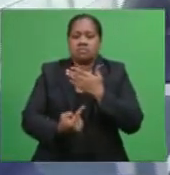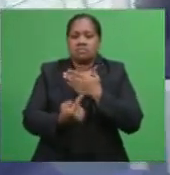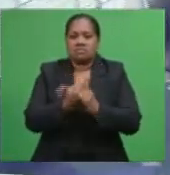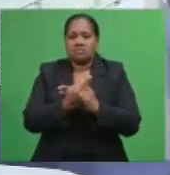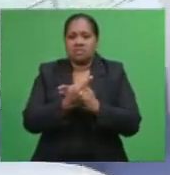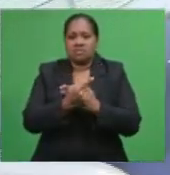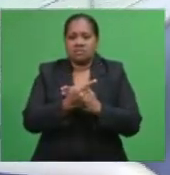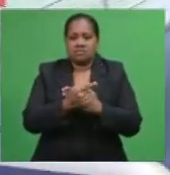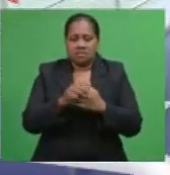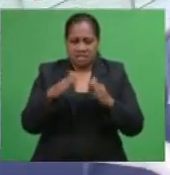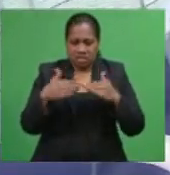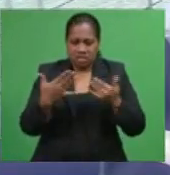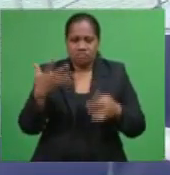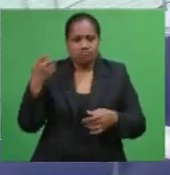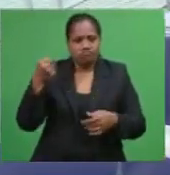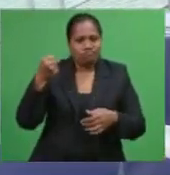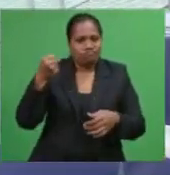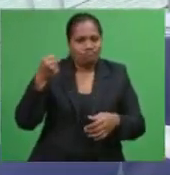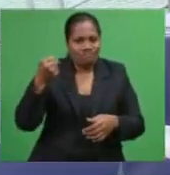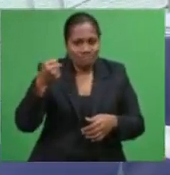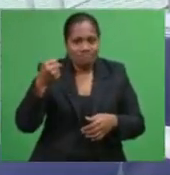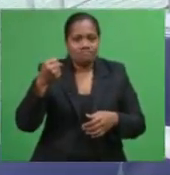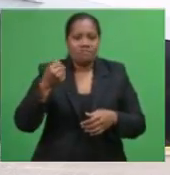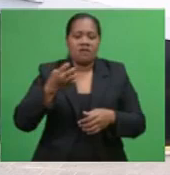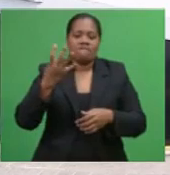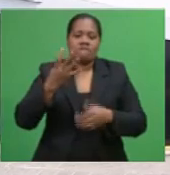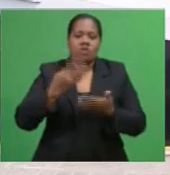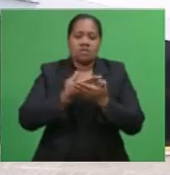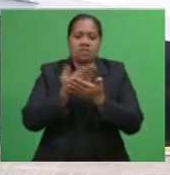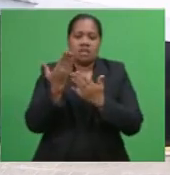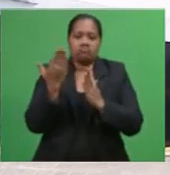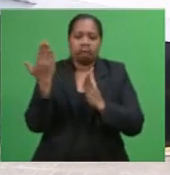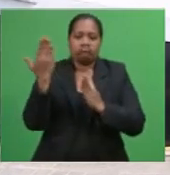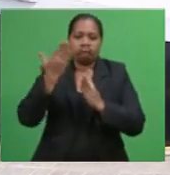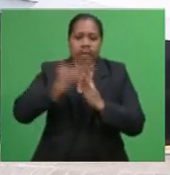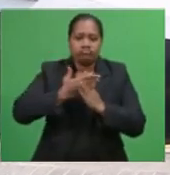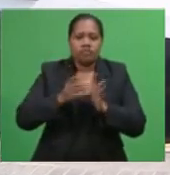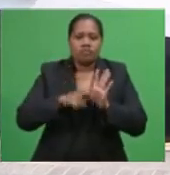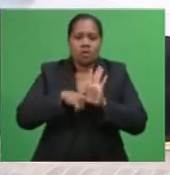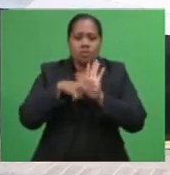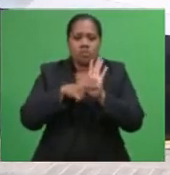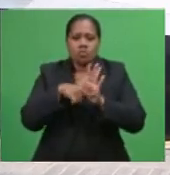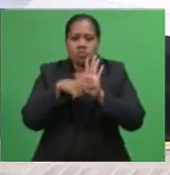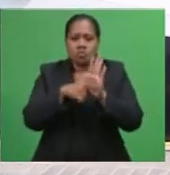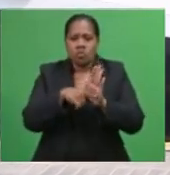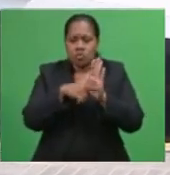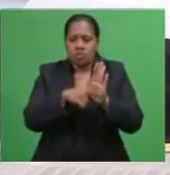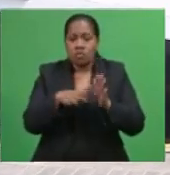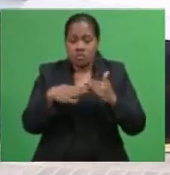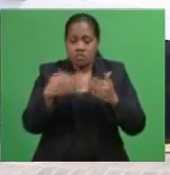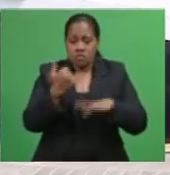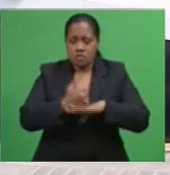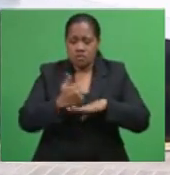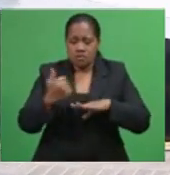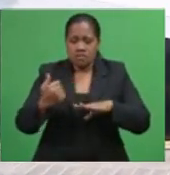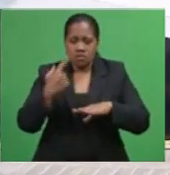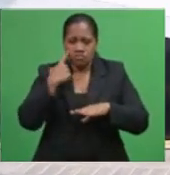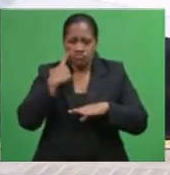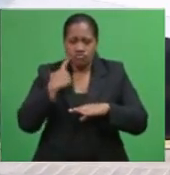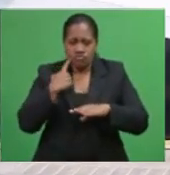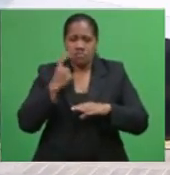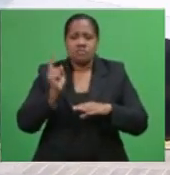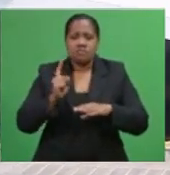to a complete halt, followed by the 14-day lockdown of Lautoka, with the government efforts to contain the spread of contagion.